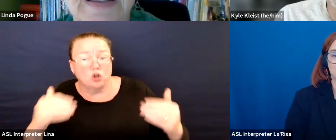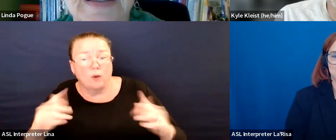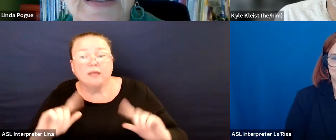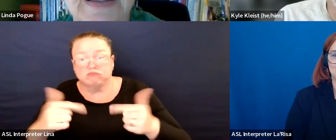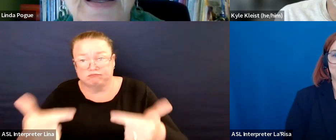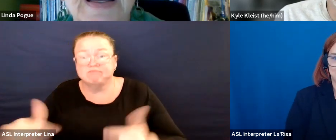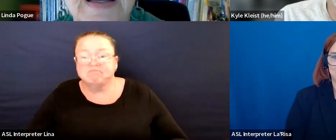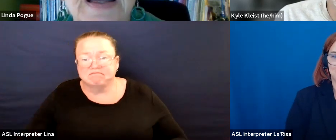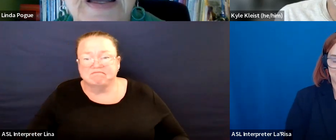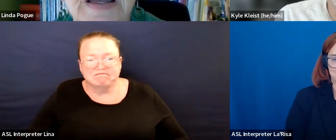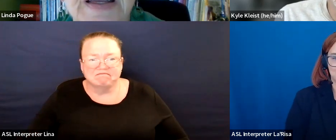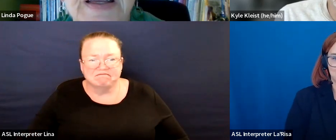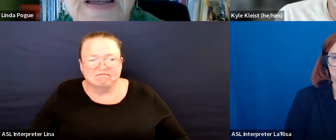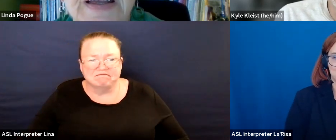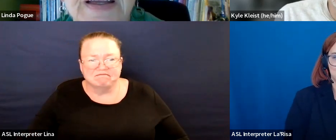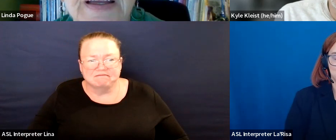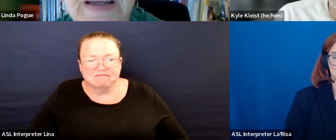Renata.